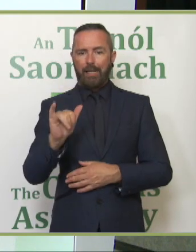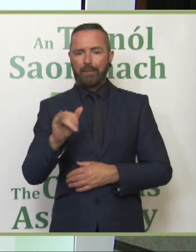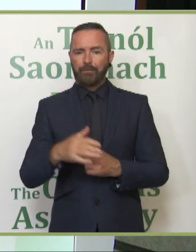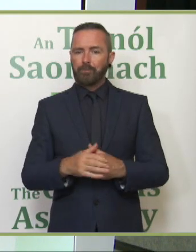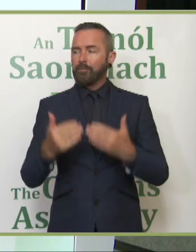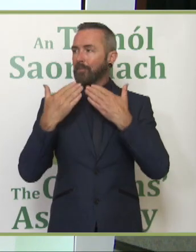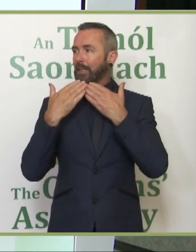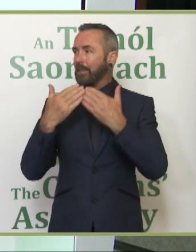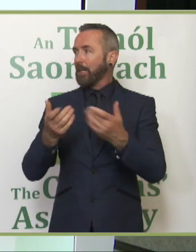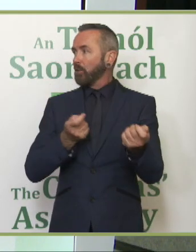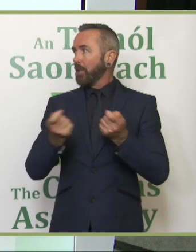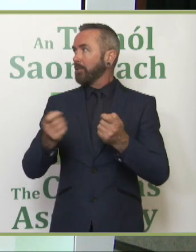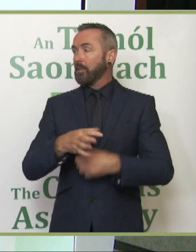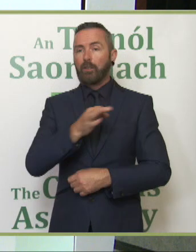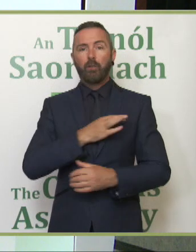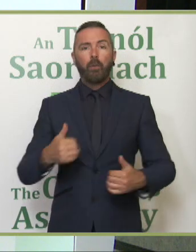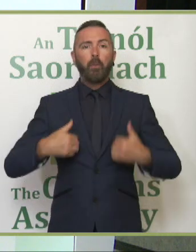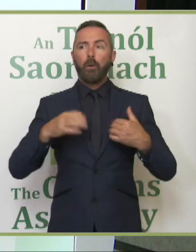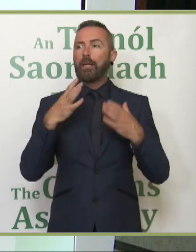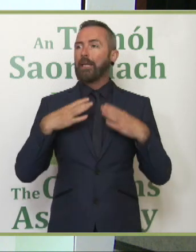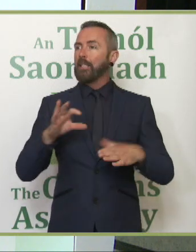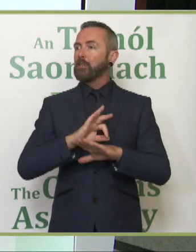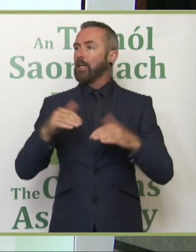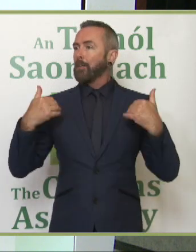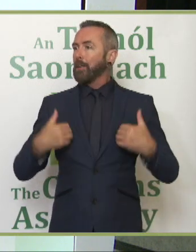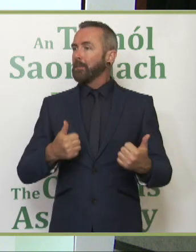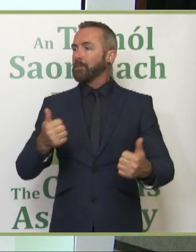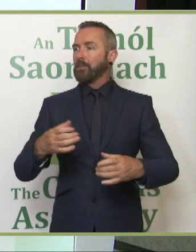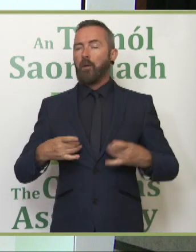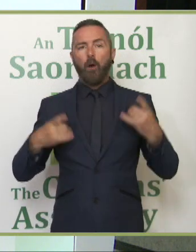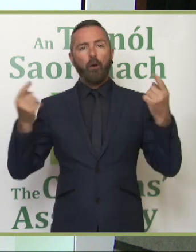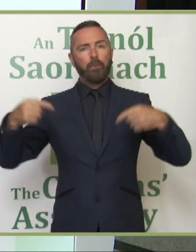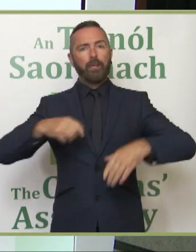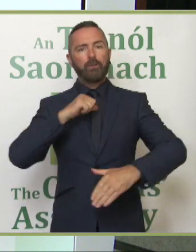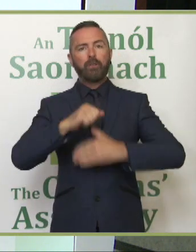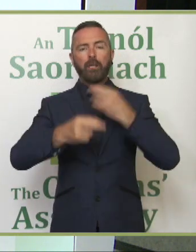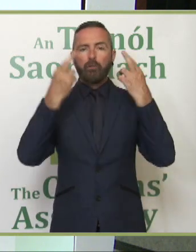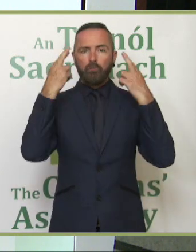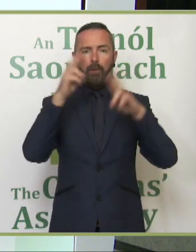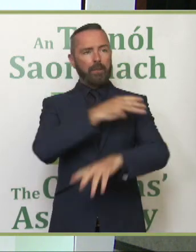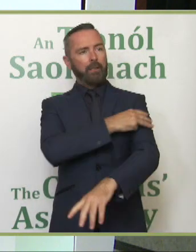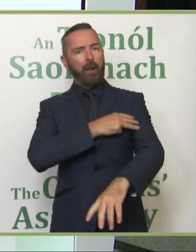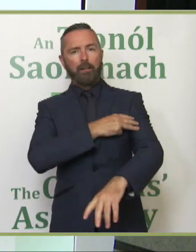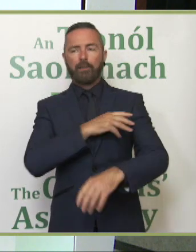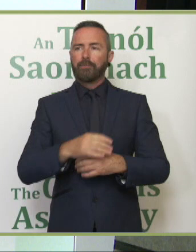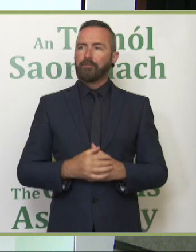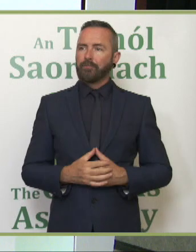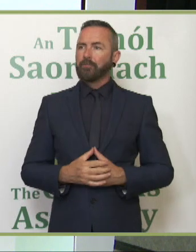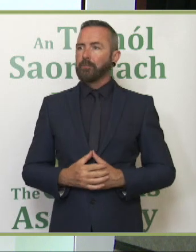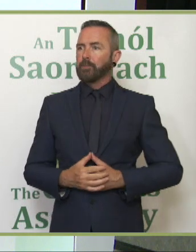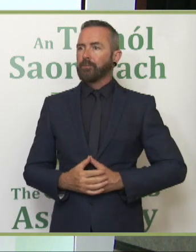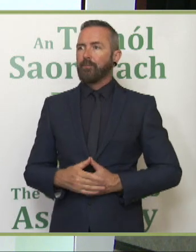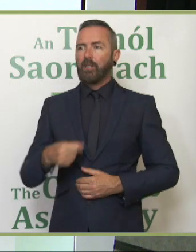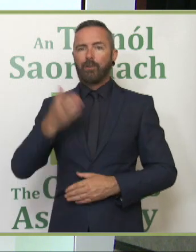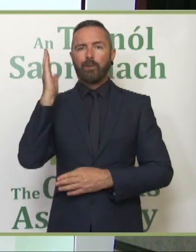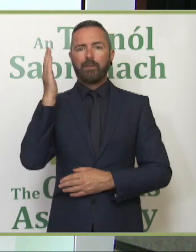Thank you, Chair. Good morning, ladies and gentlemen. It's my great honour to be here today to represent An Garda Síochána and to